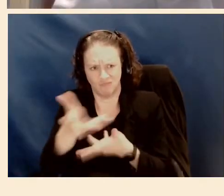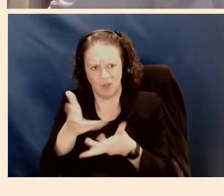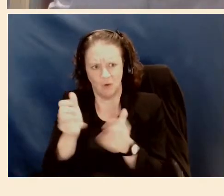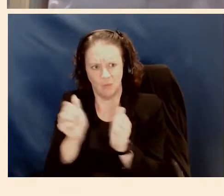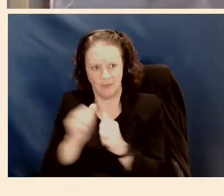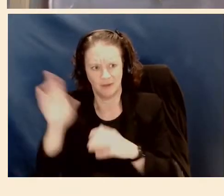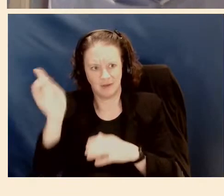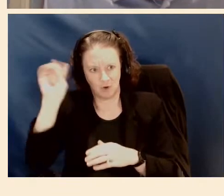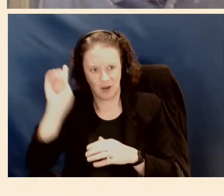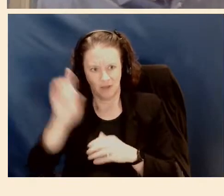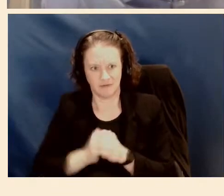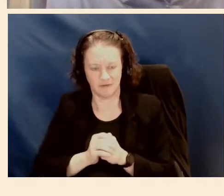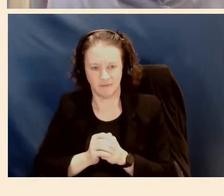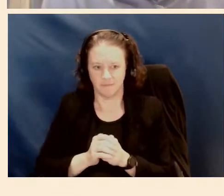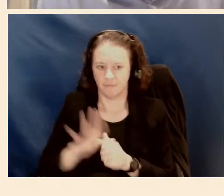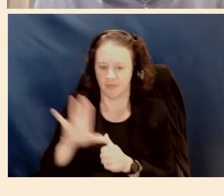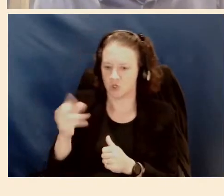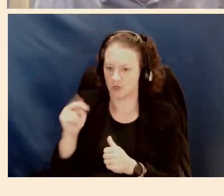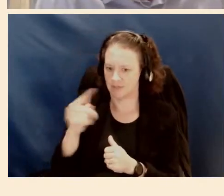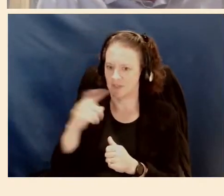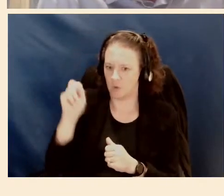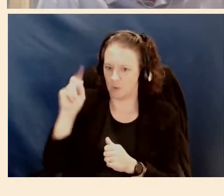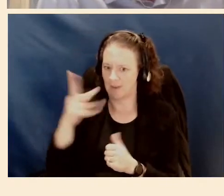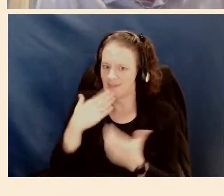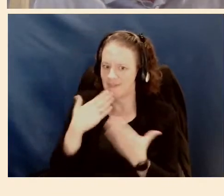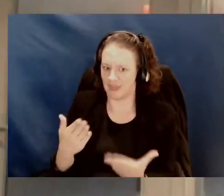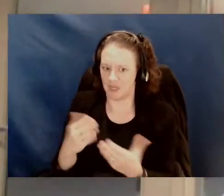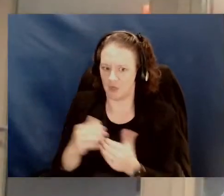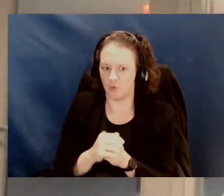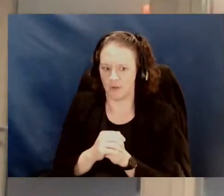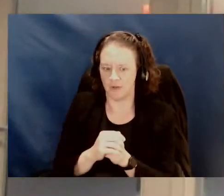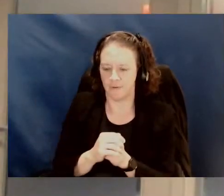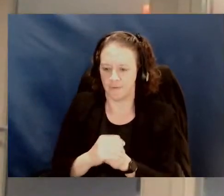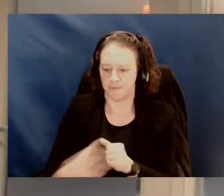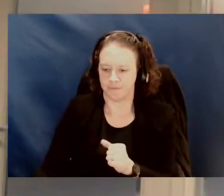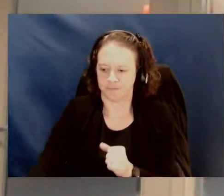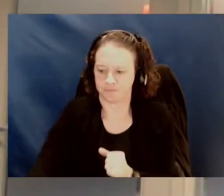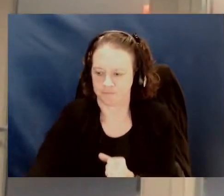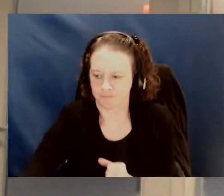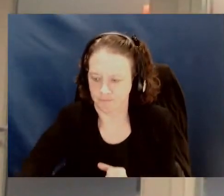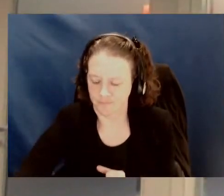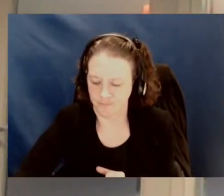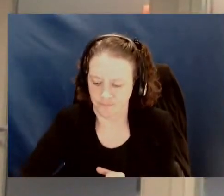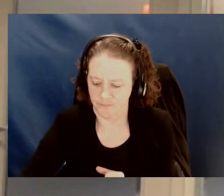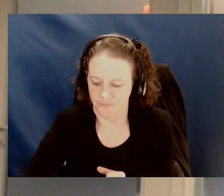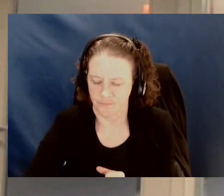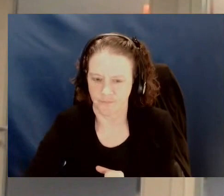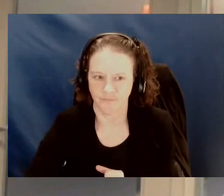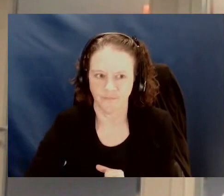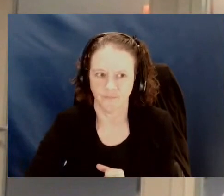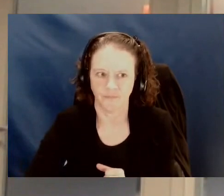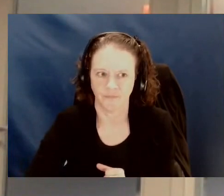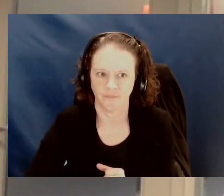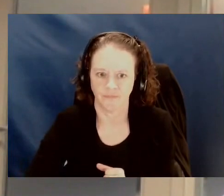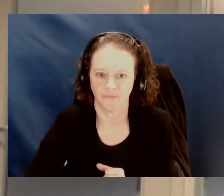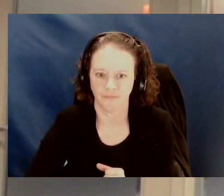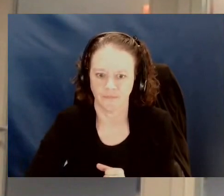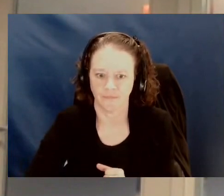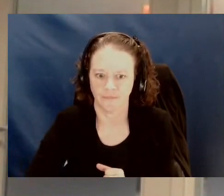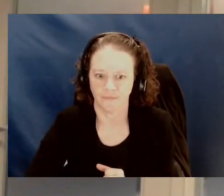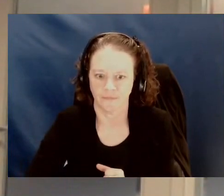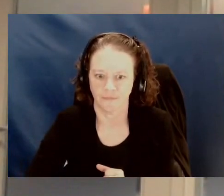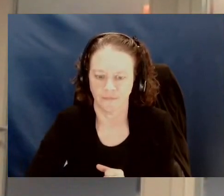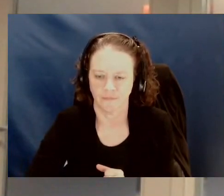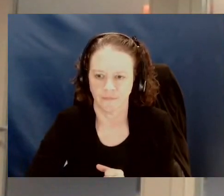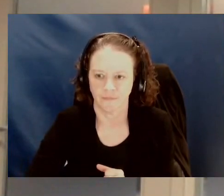All right. Thank you for fielding my very long and sometimes convoluted questions. We're going to make